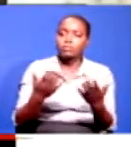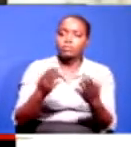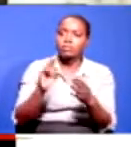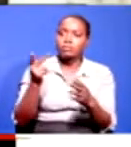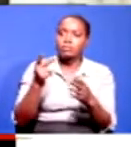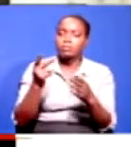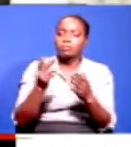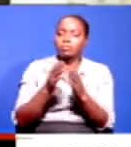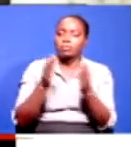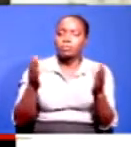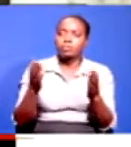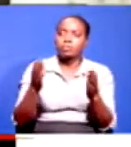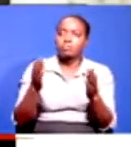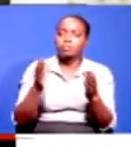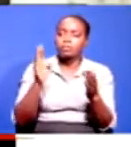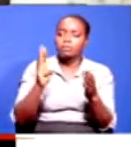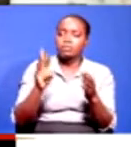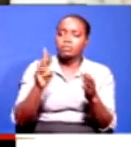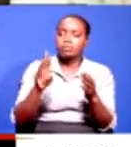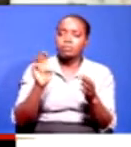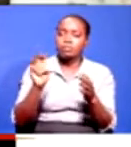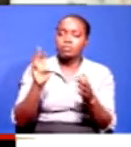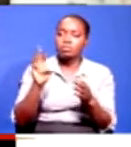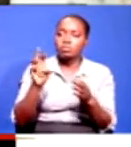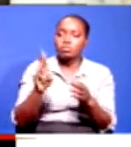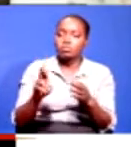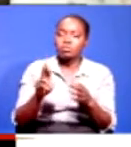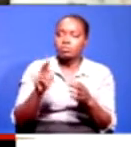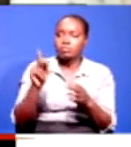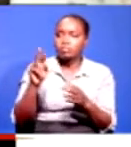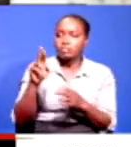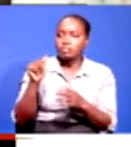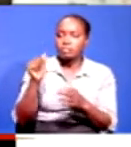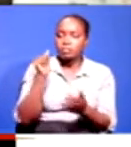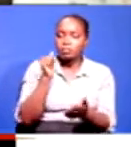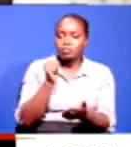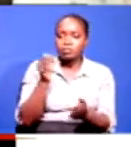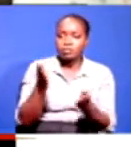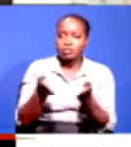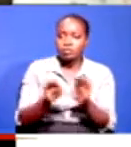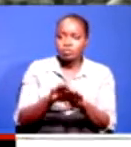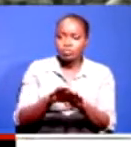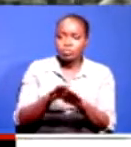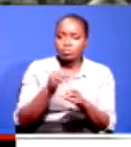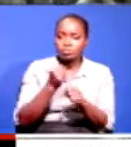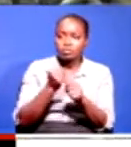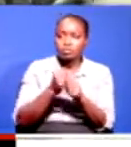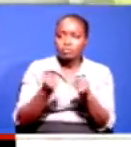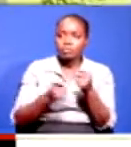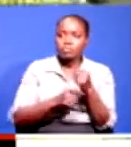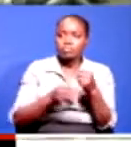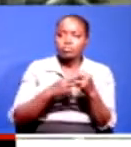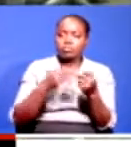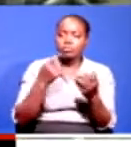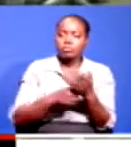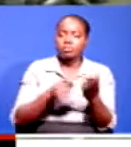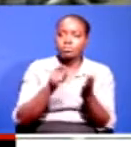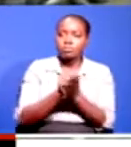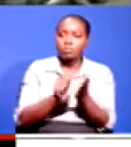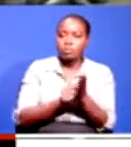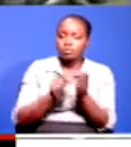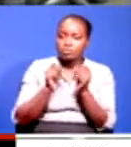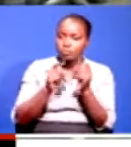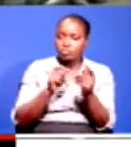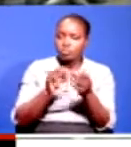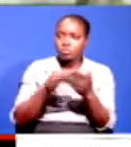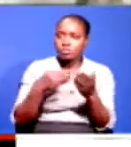was reopened in April this year after KRA closed its operations in March. The tax agency accuses Keroche of failing to remit